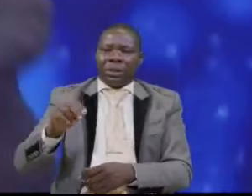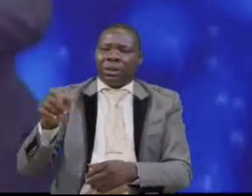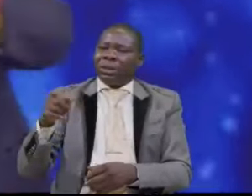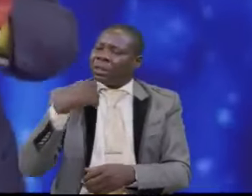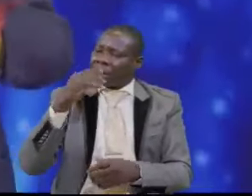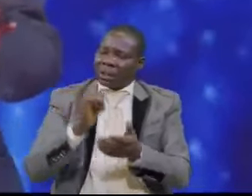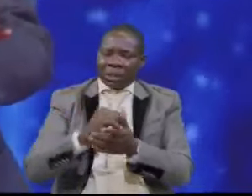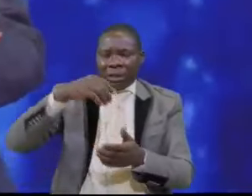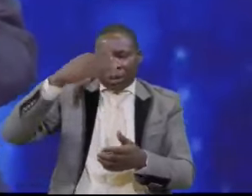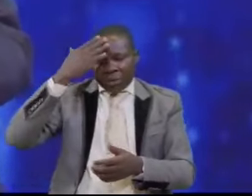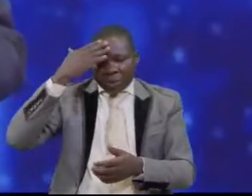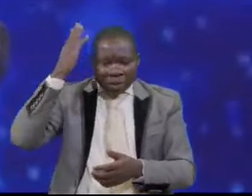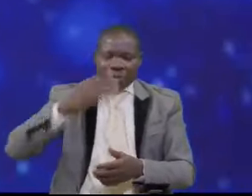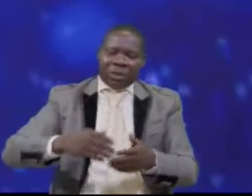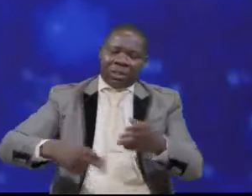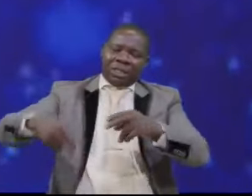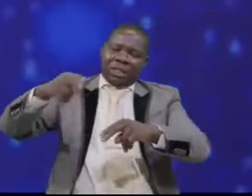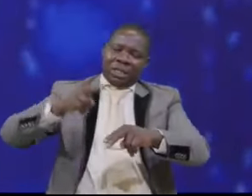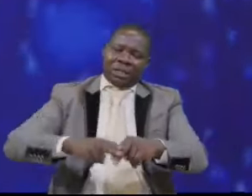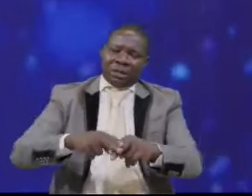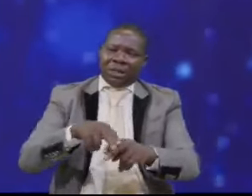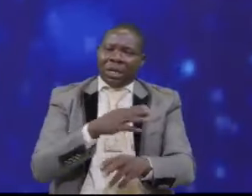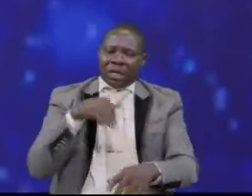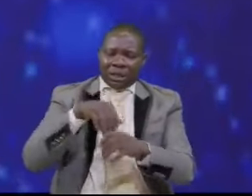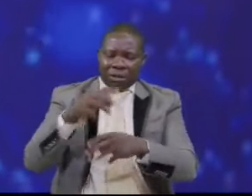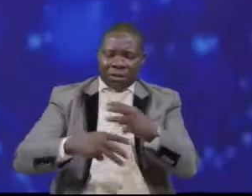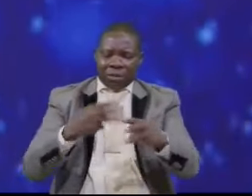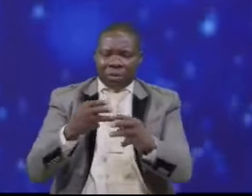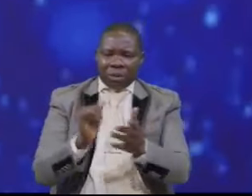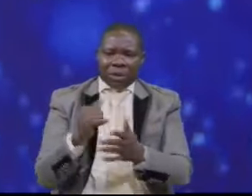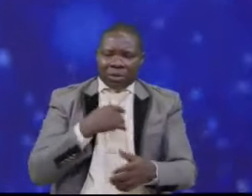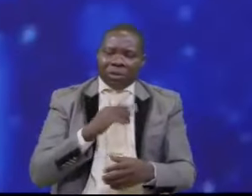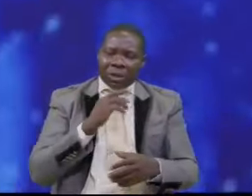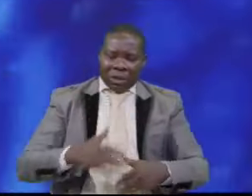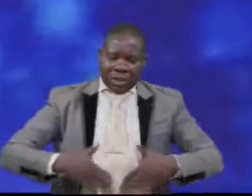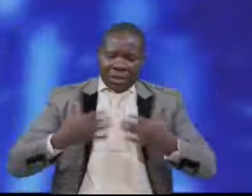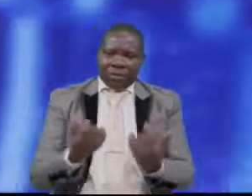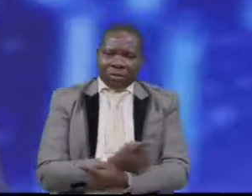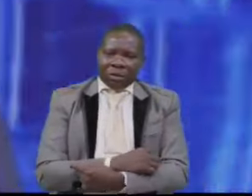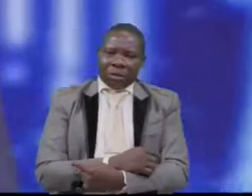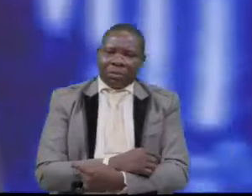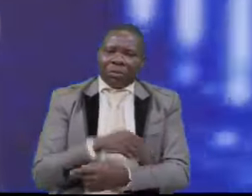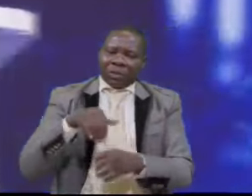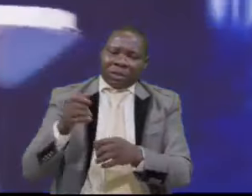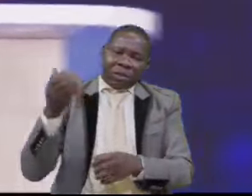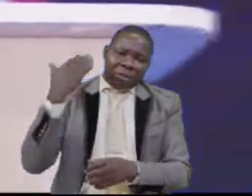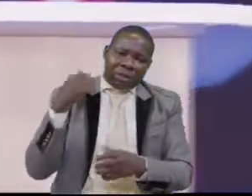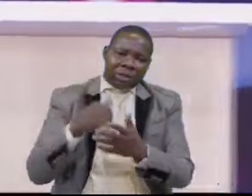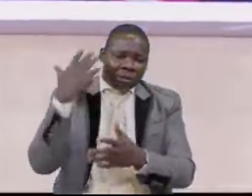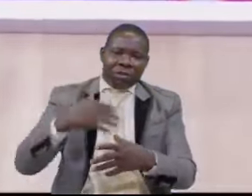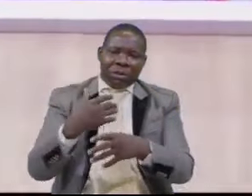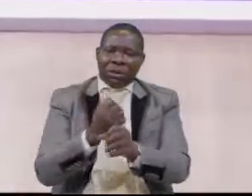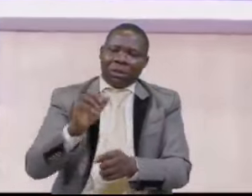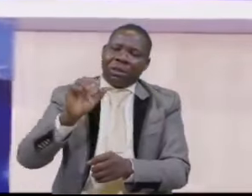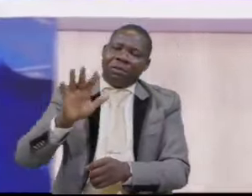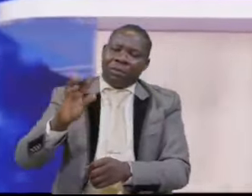increase. And in the world in which we live today, you know, in the past, it will take about 50 years for the knowledge